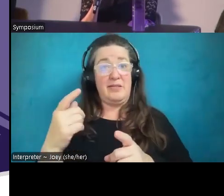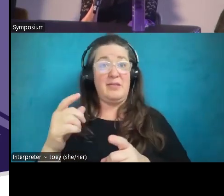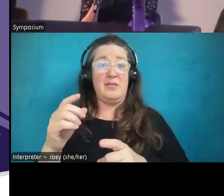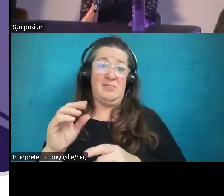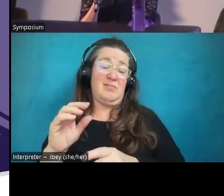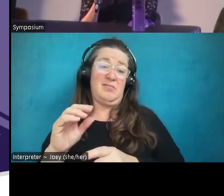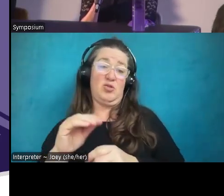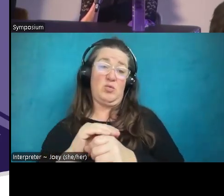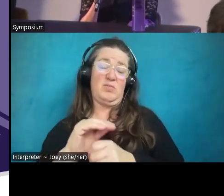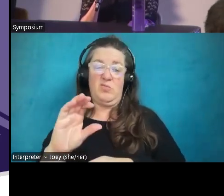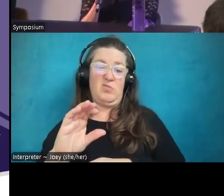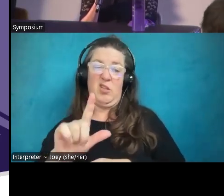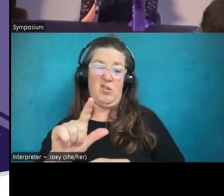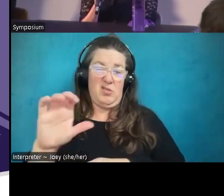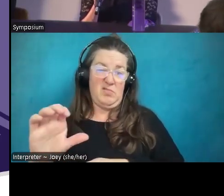it is